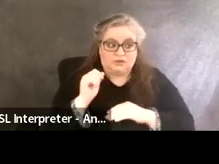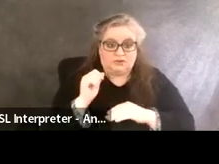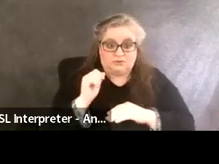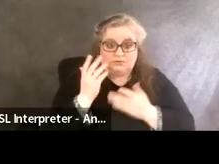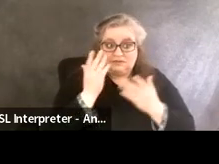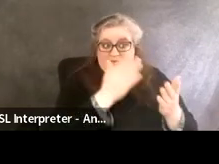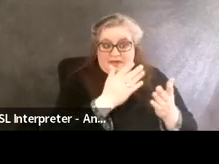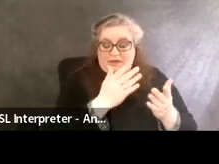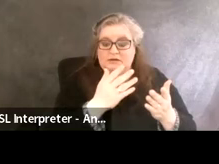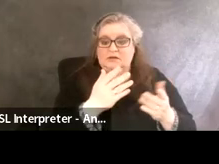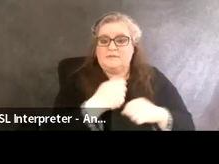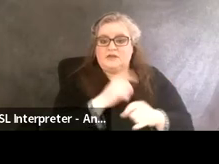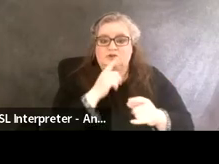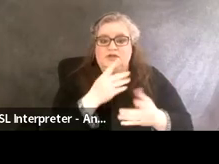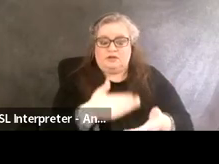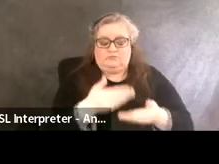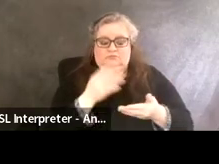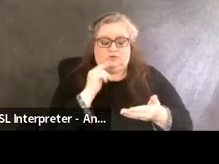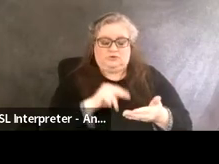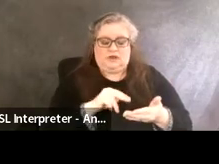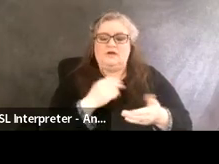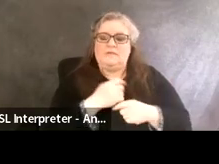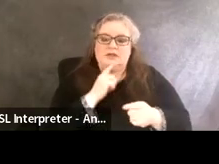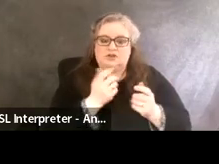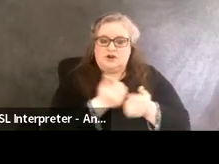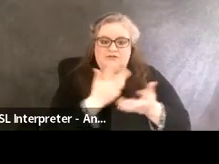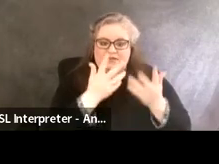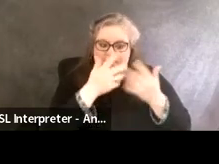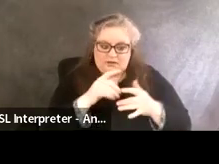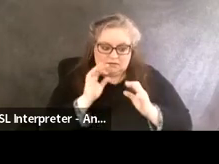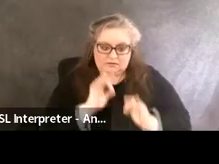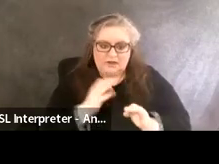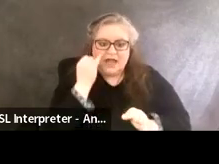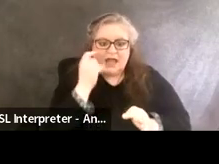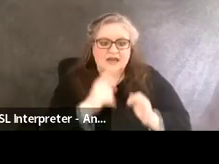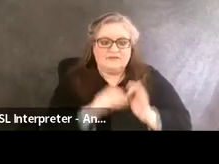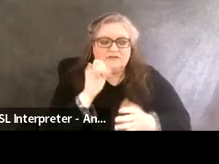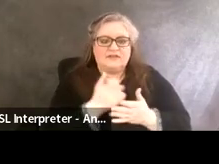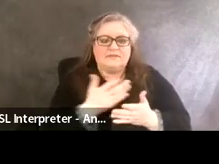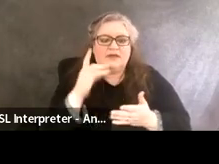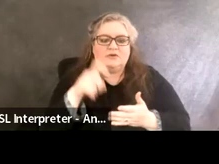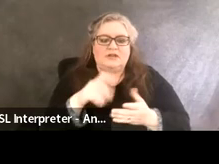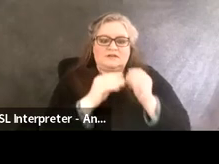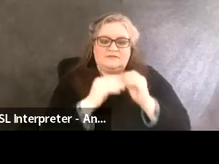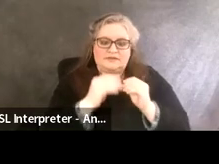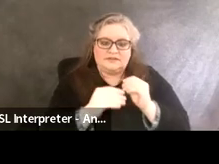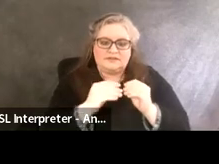yourself, you're going to want to look at that copy and make sure that everything is correct. And if you find something that you need to